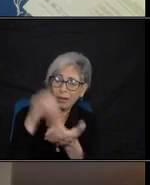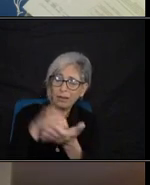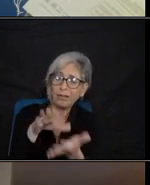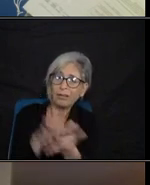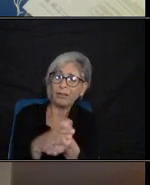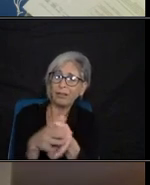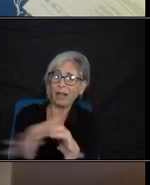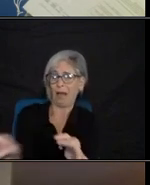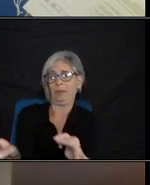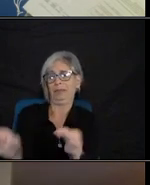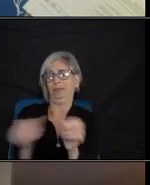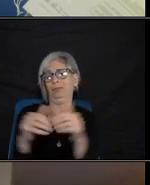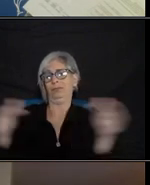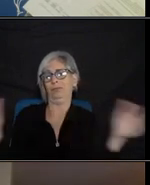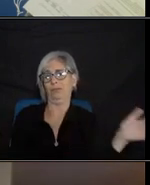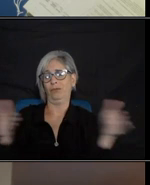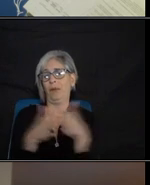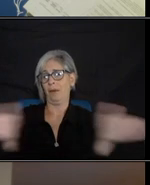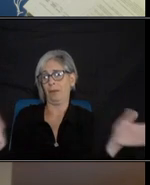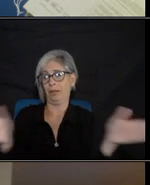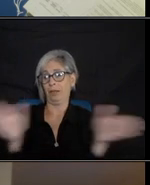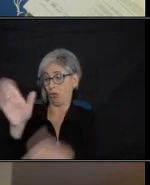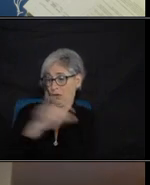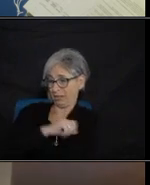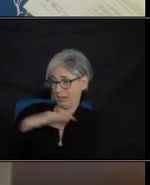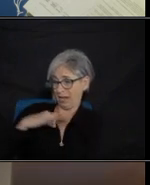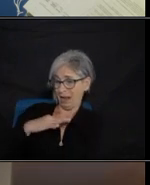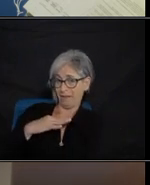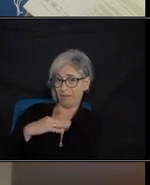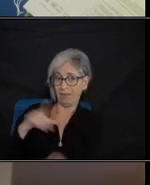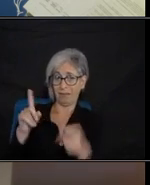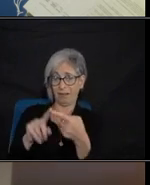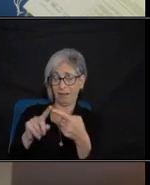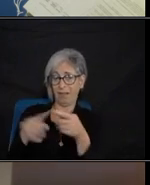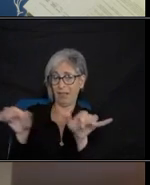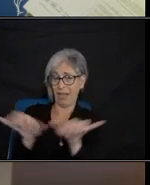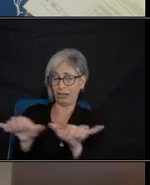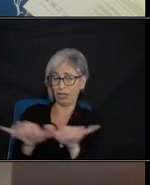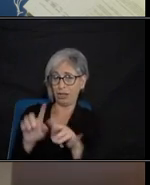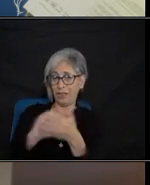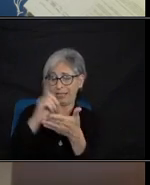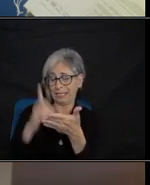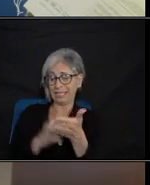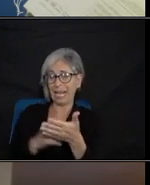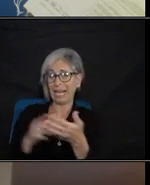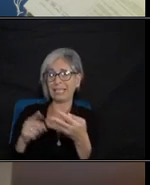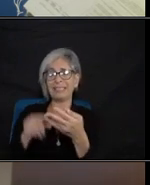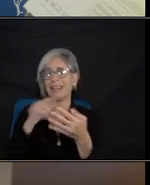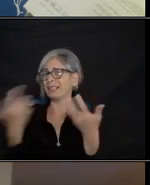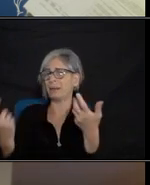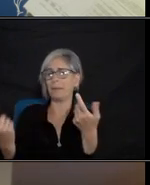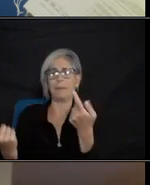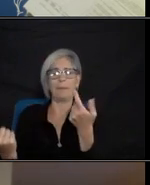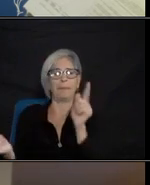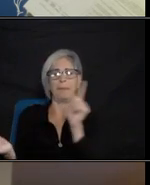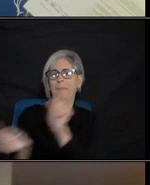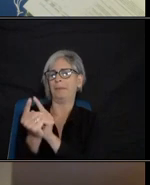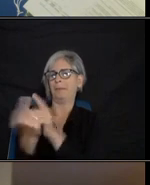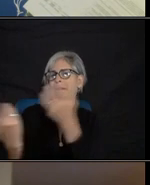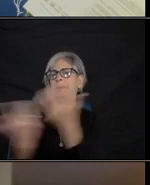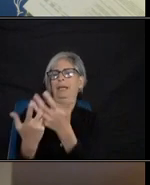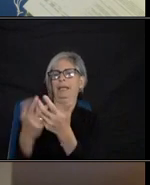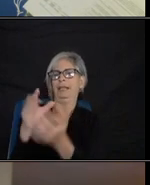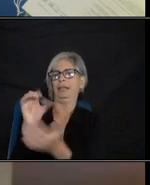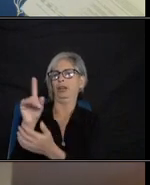by everyone on your staff and the engineers that first designed it. It doesn't meet code. It doesn't even meet our own